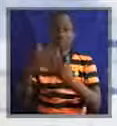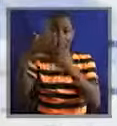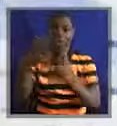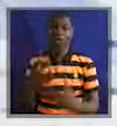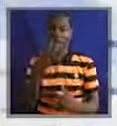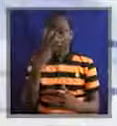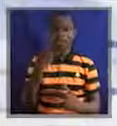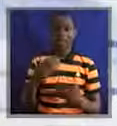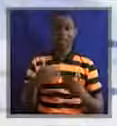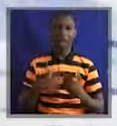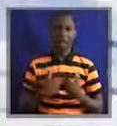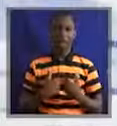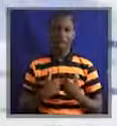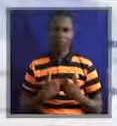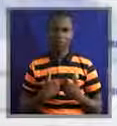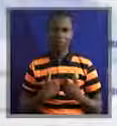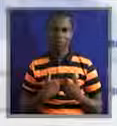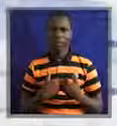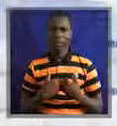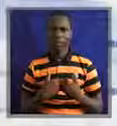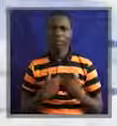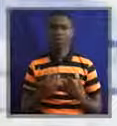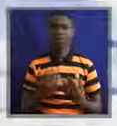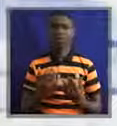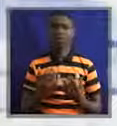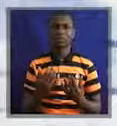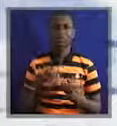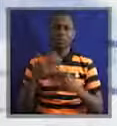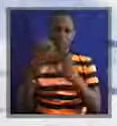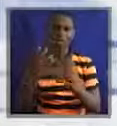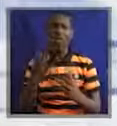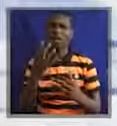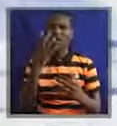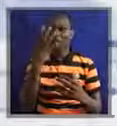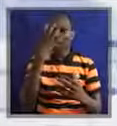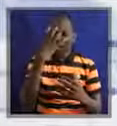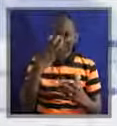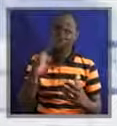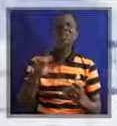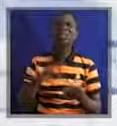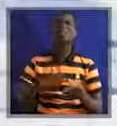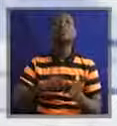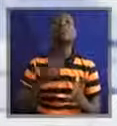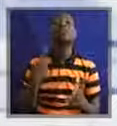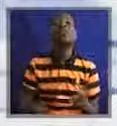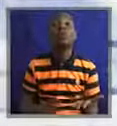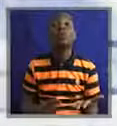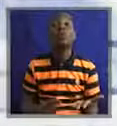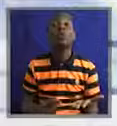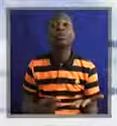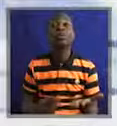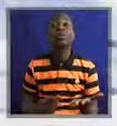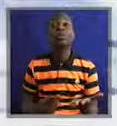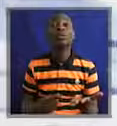curses. Na generational curse no san de yebrofo edian e na yepese yekyere